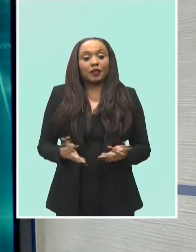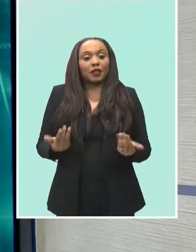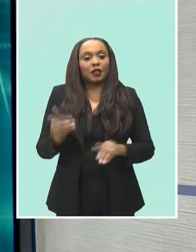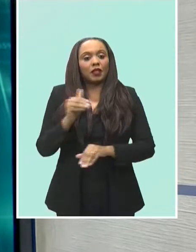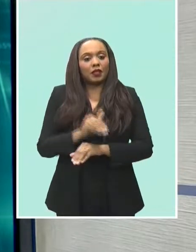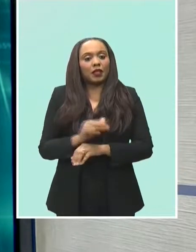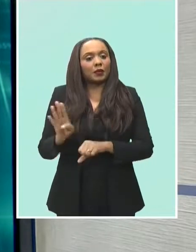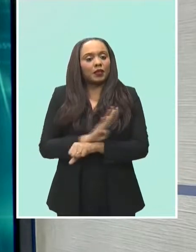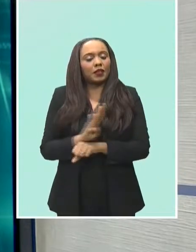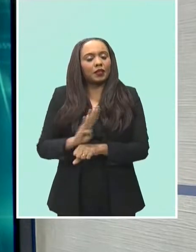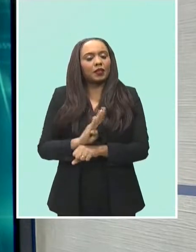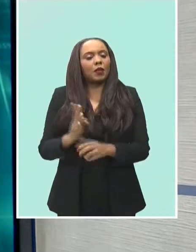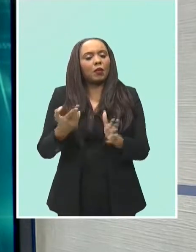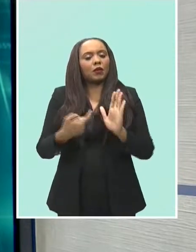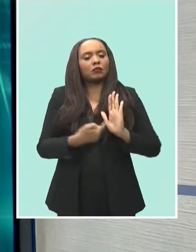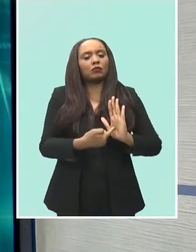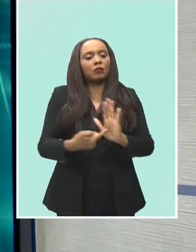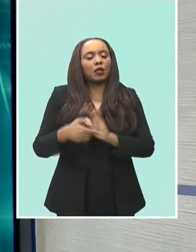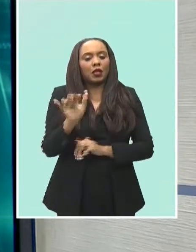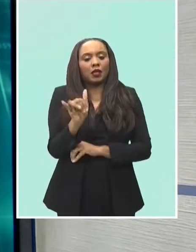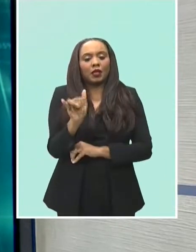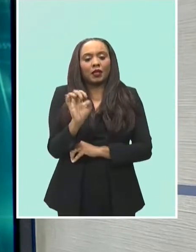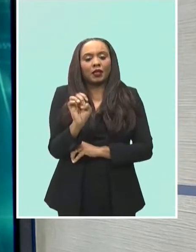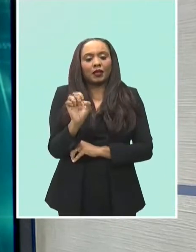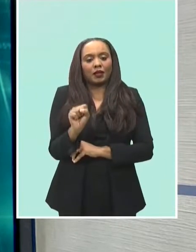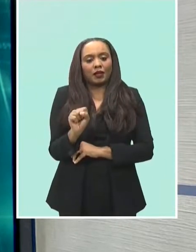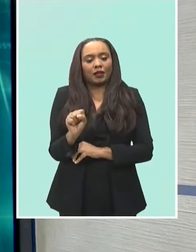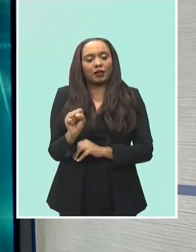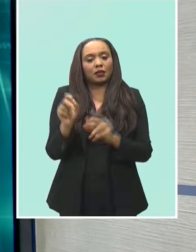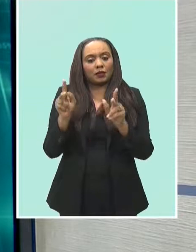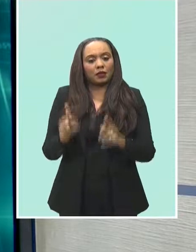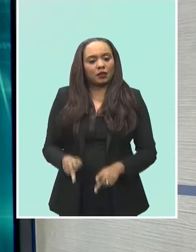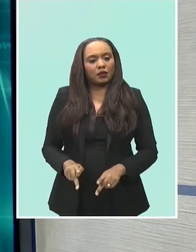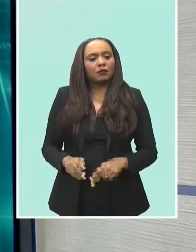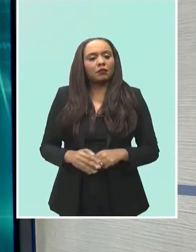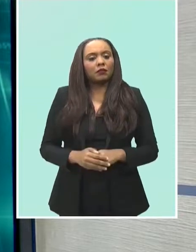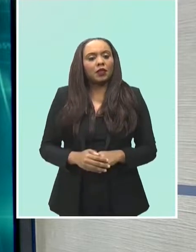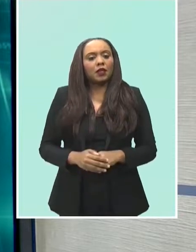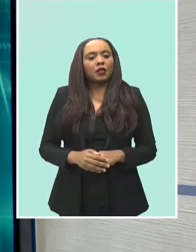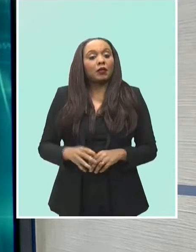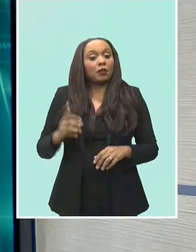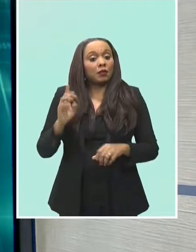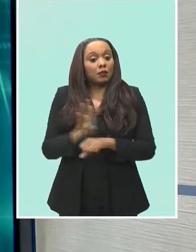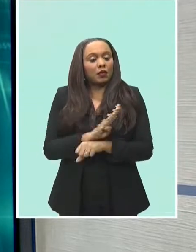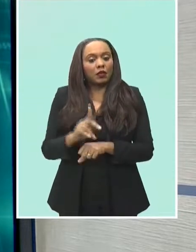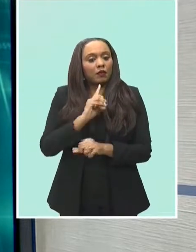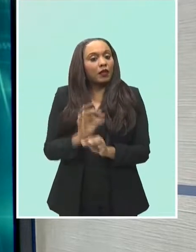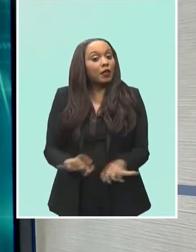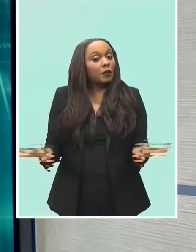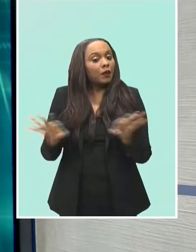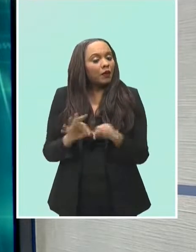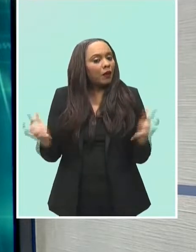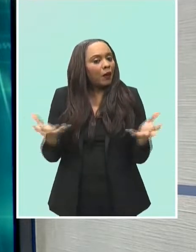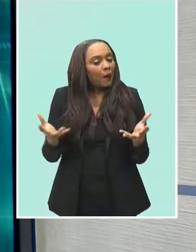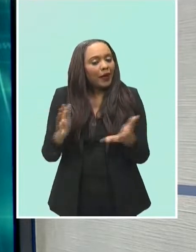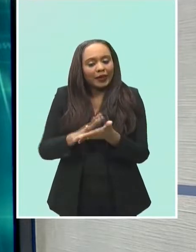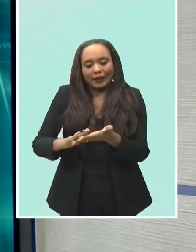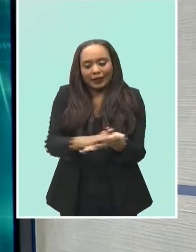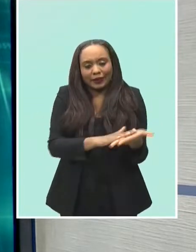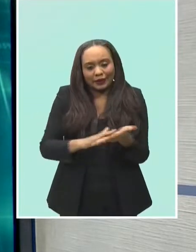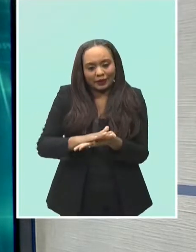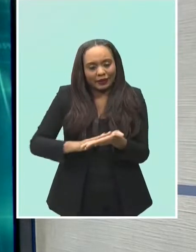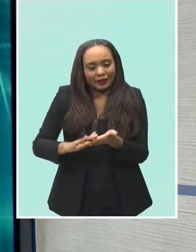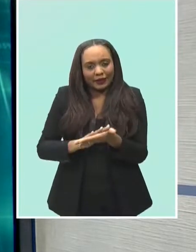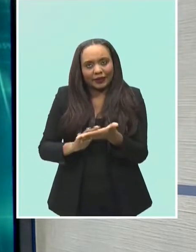Tonight in Business, we feature one of the clients of the Youth Entrepreneurship Scheme. As we hear from Lisa Lord, this business carries out the very important